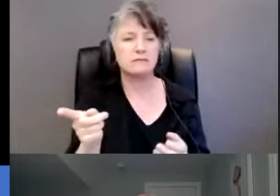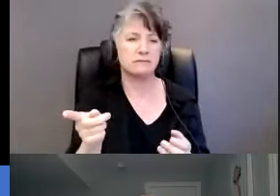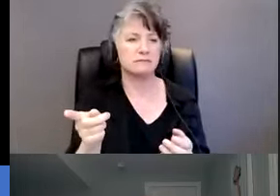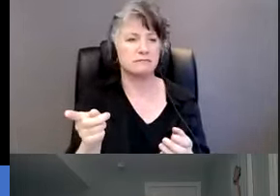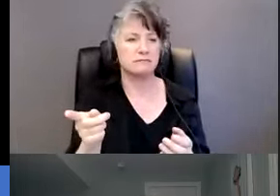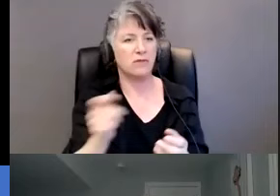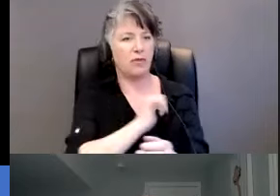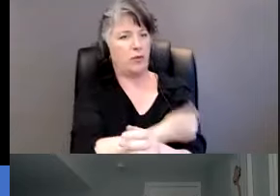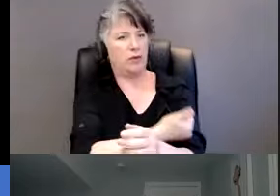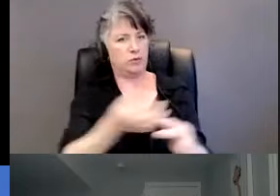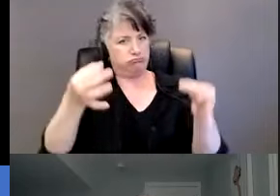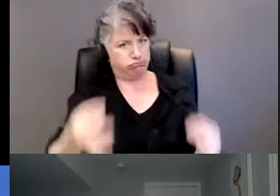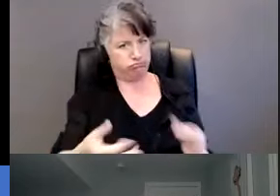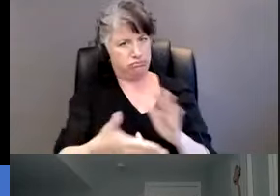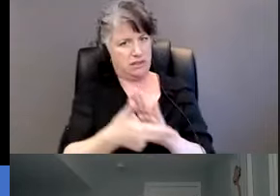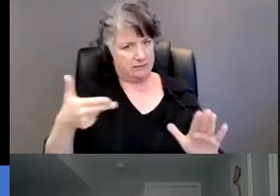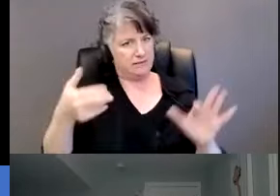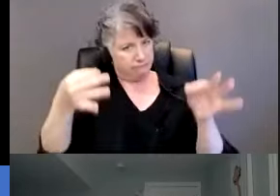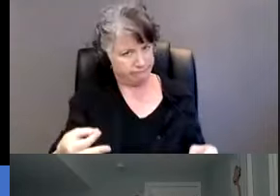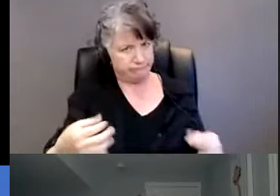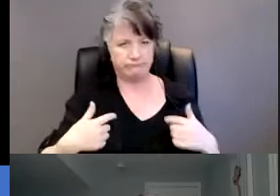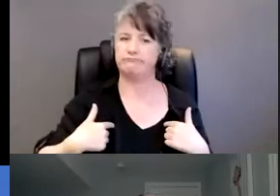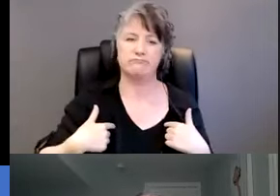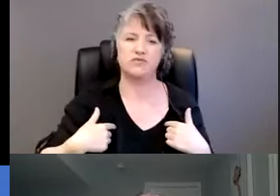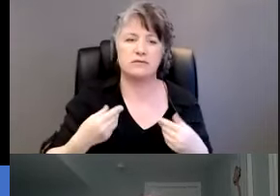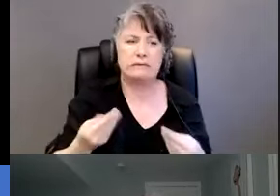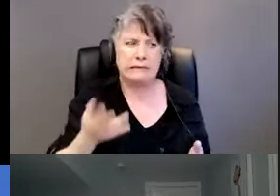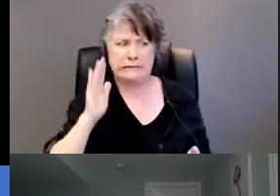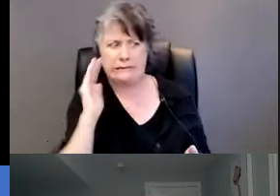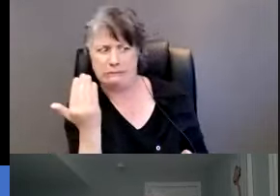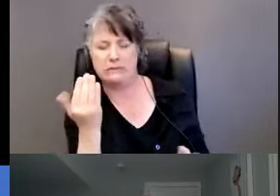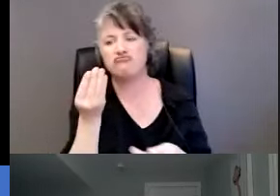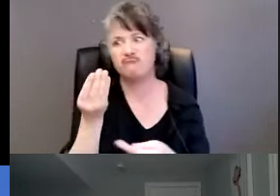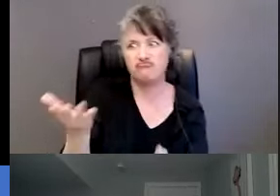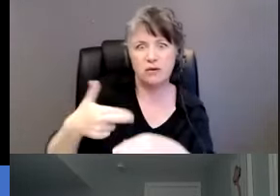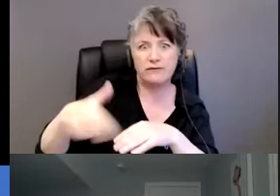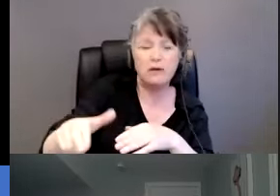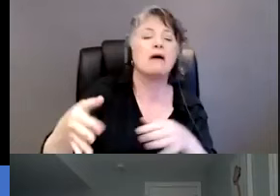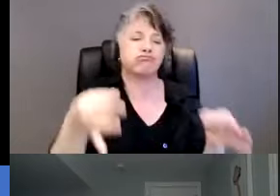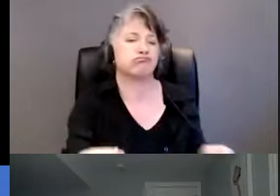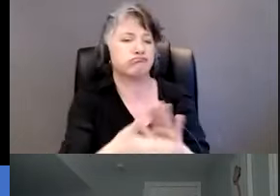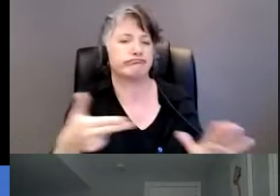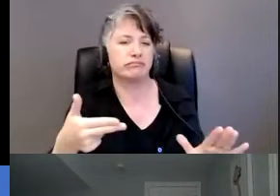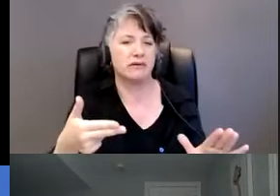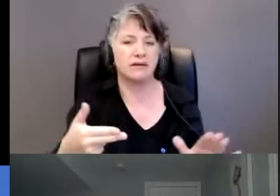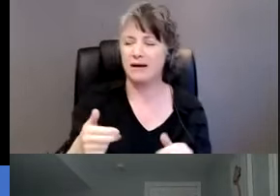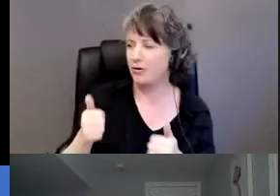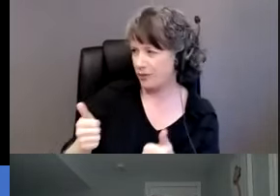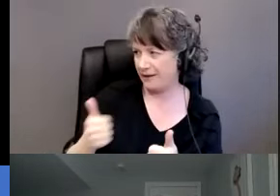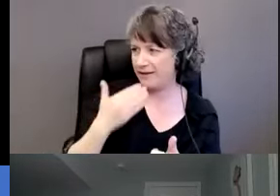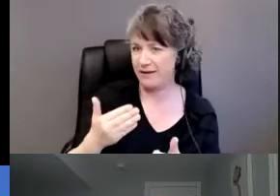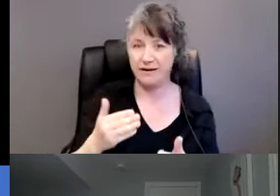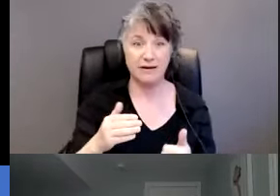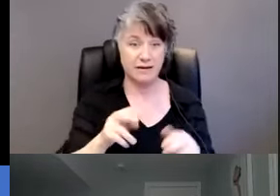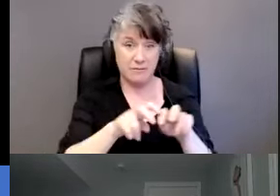would do that final assessment and determination as to what the scores mean. Excellent, thank you. And if our panel, feel free, if you'd like to turn your cameras back